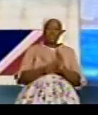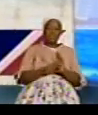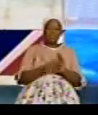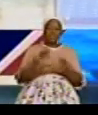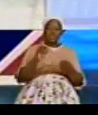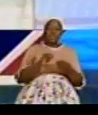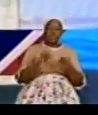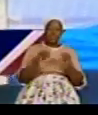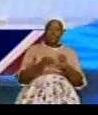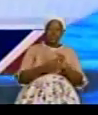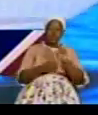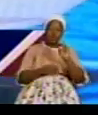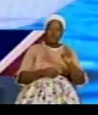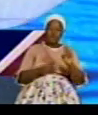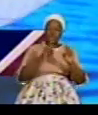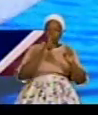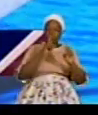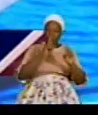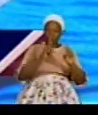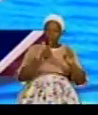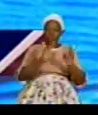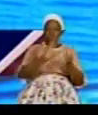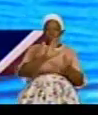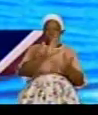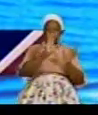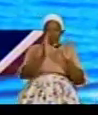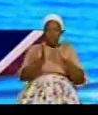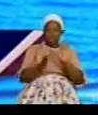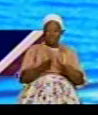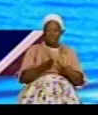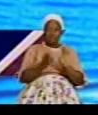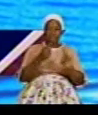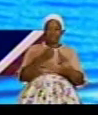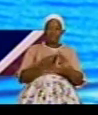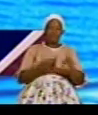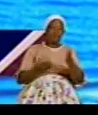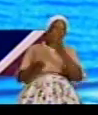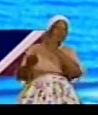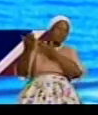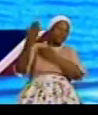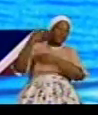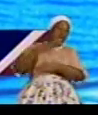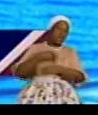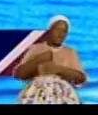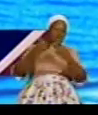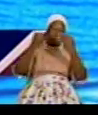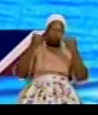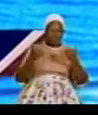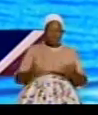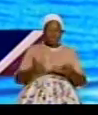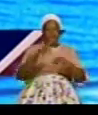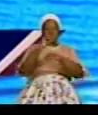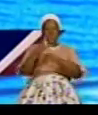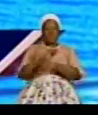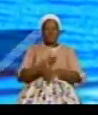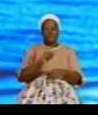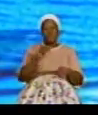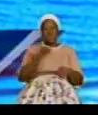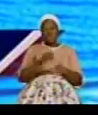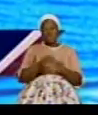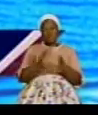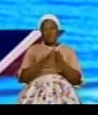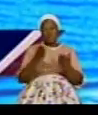Number one, true conversion from past and present traditions. Acts